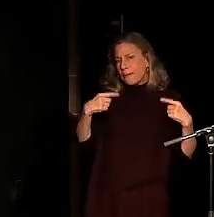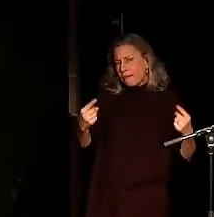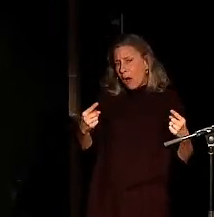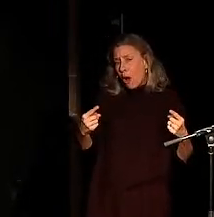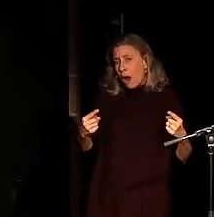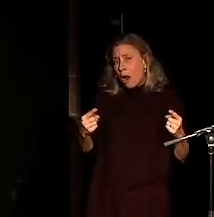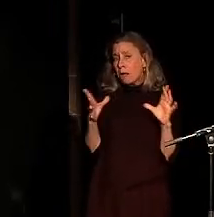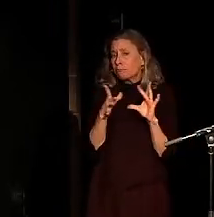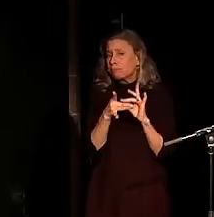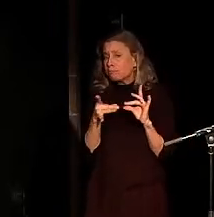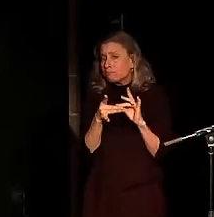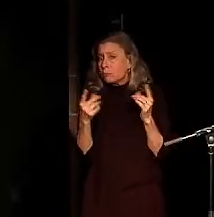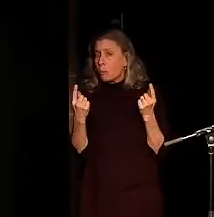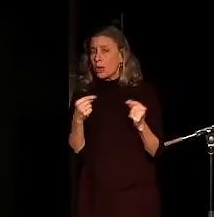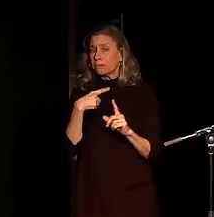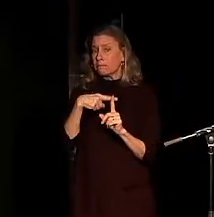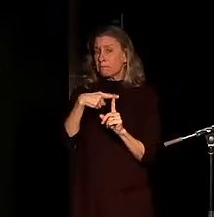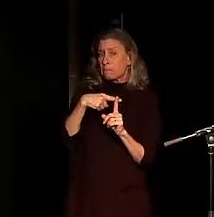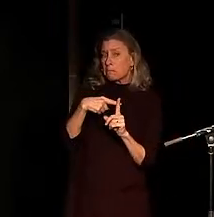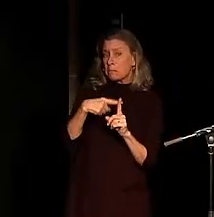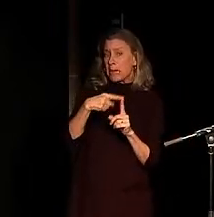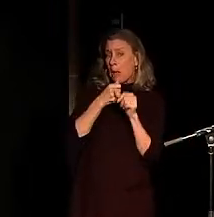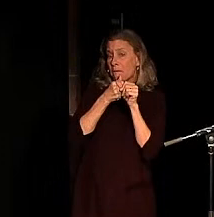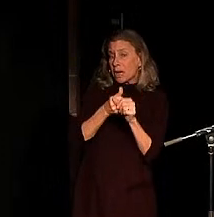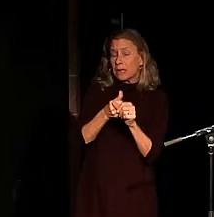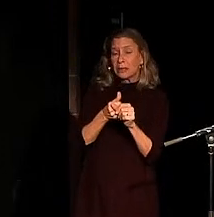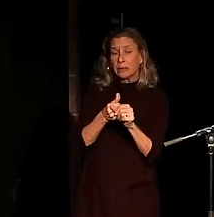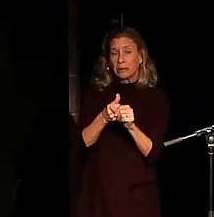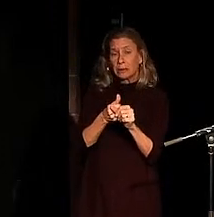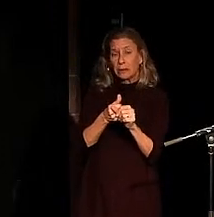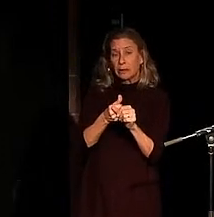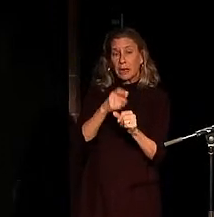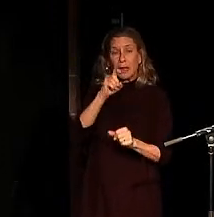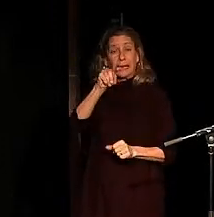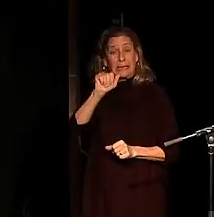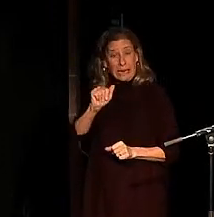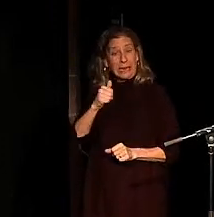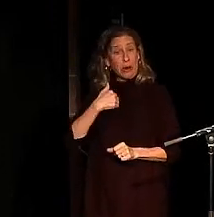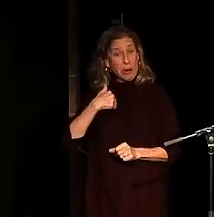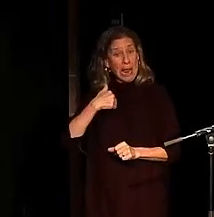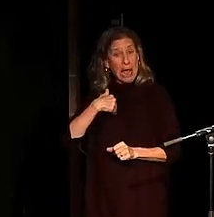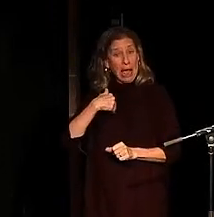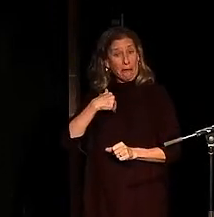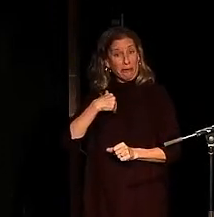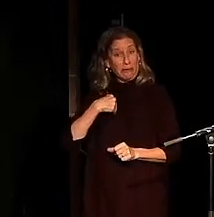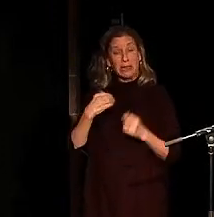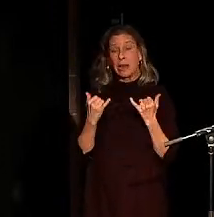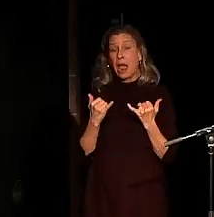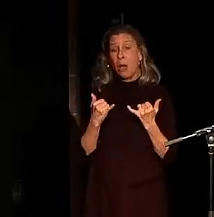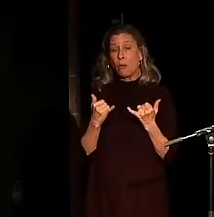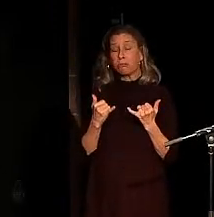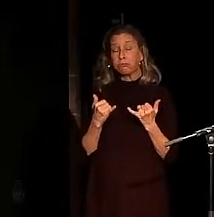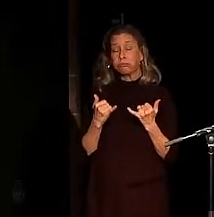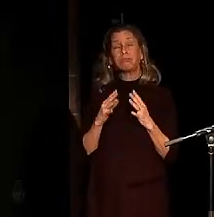to say, based on data that we have been able to